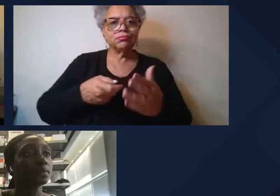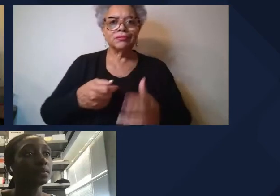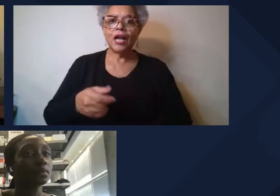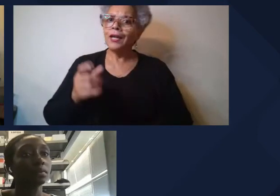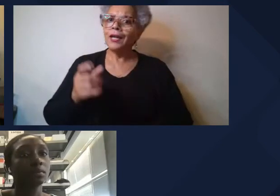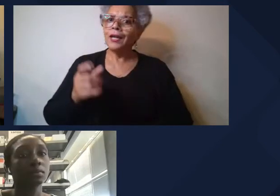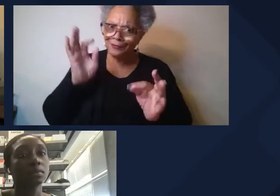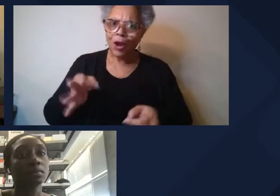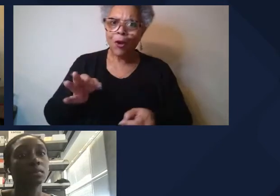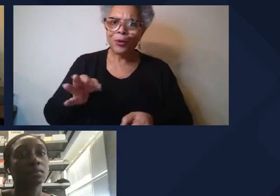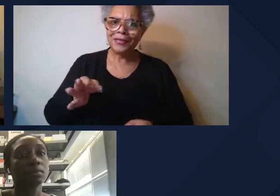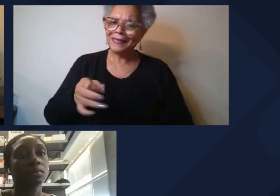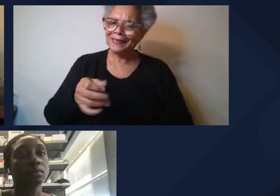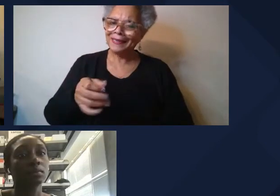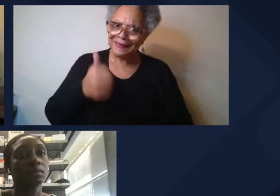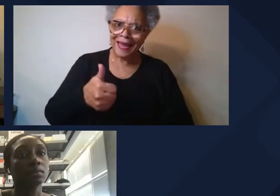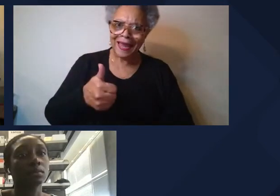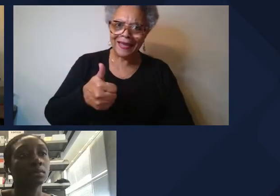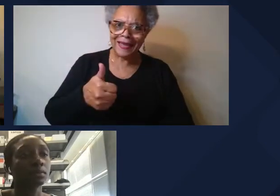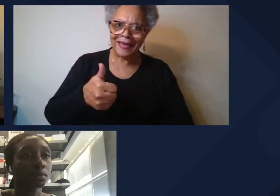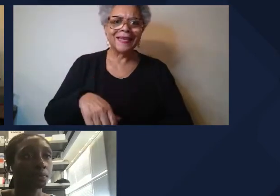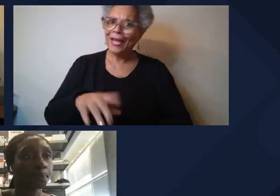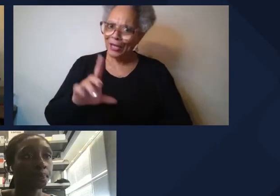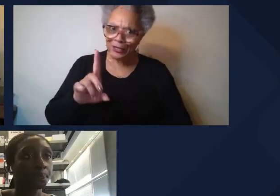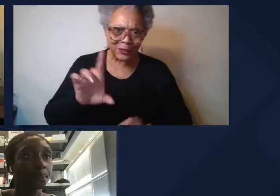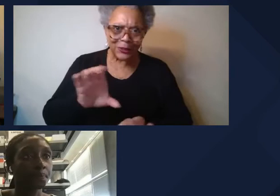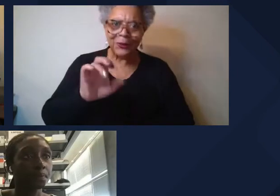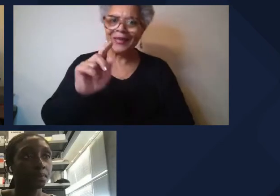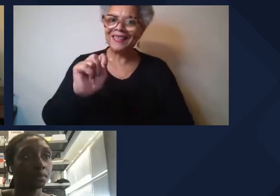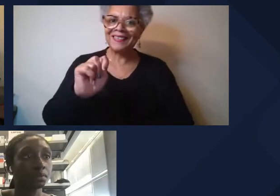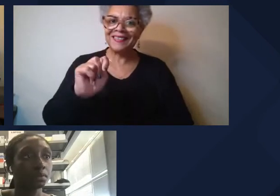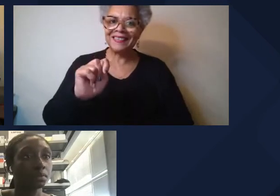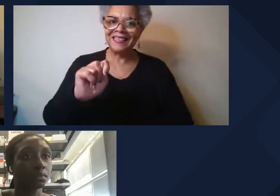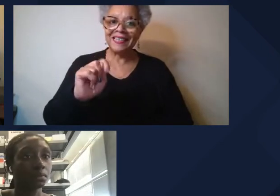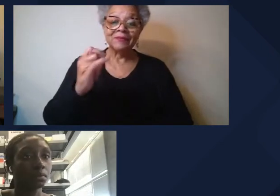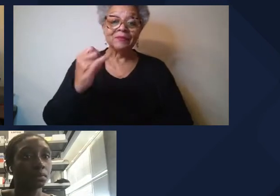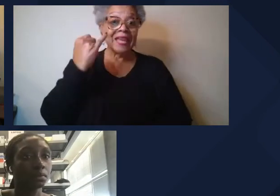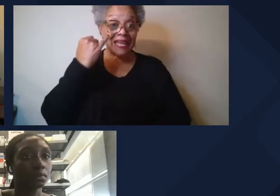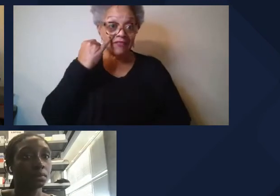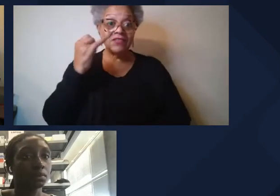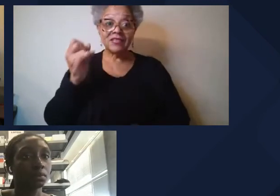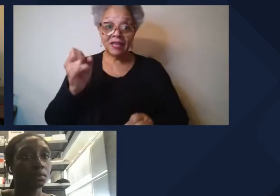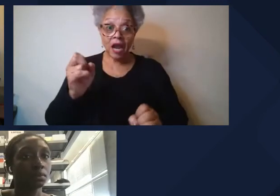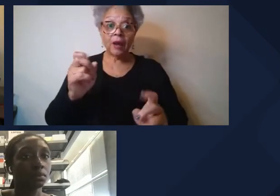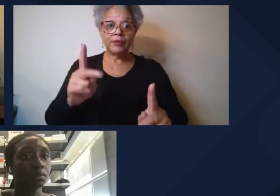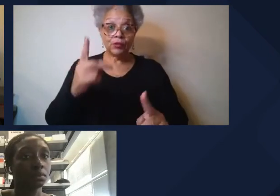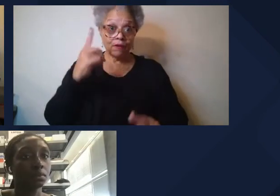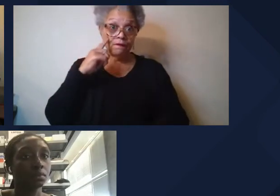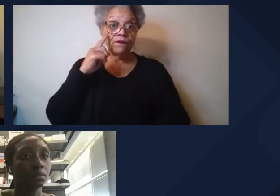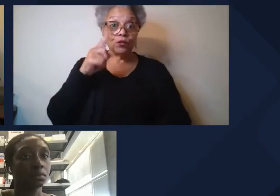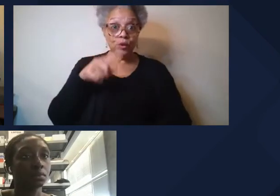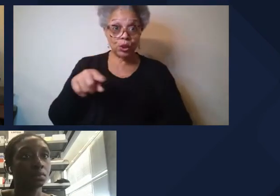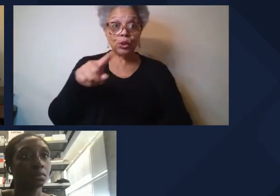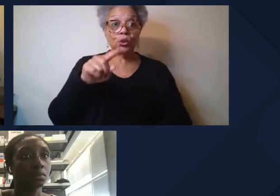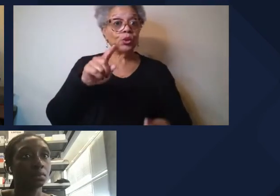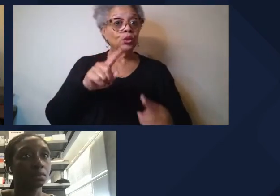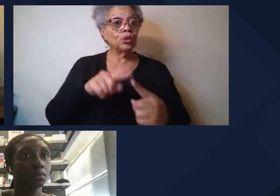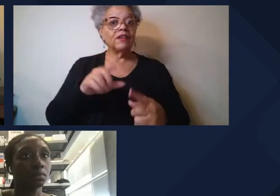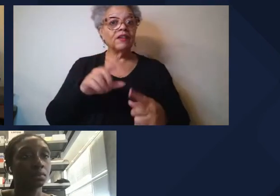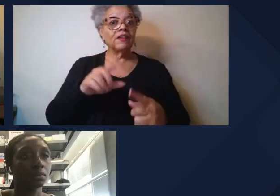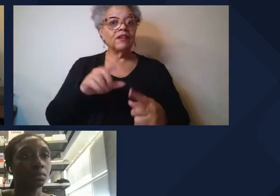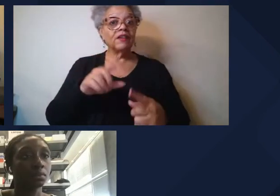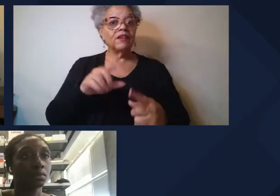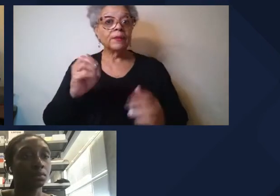Totally. Do it. If there's an opportunity for you to, for a company is reaching,